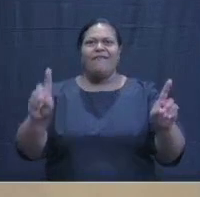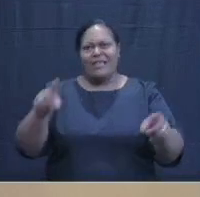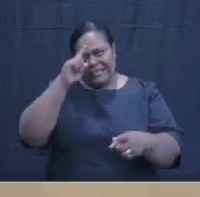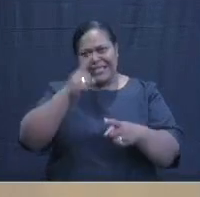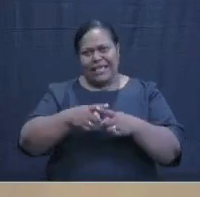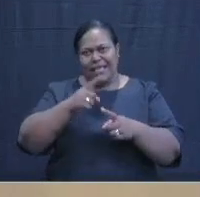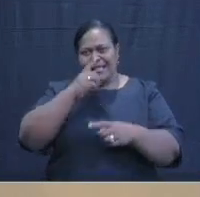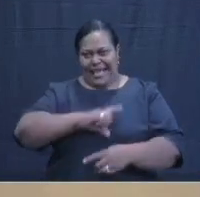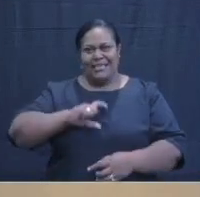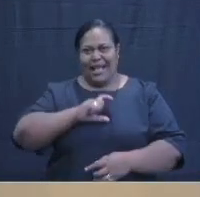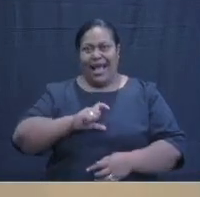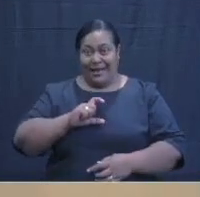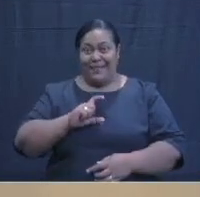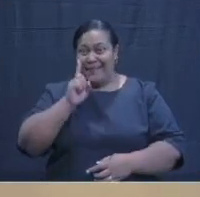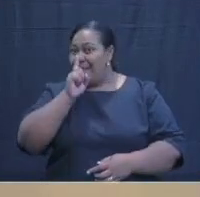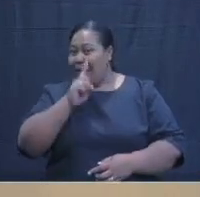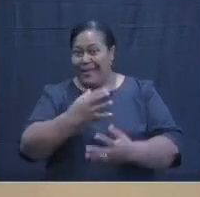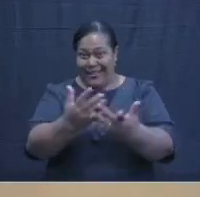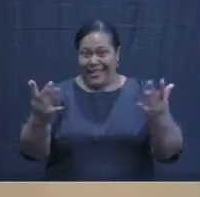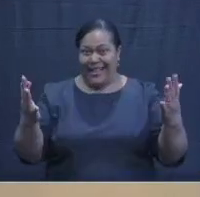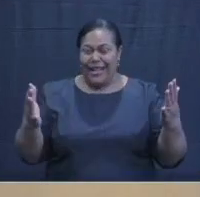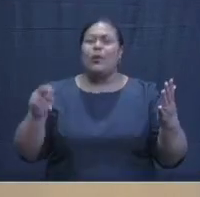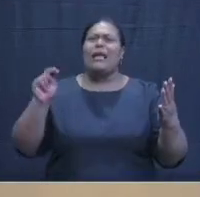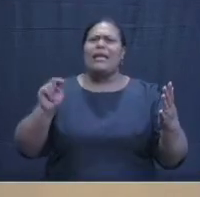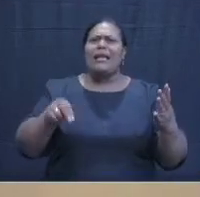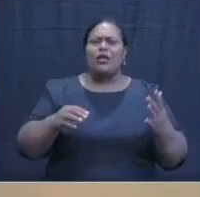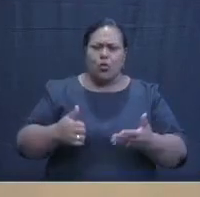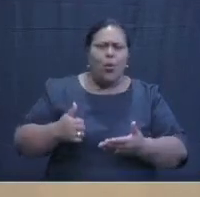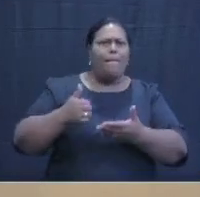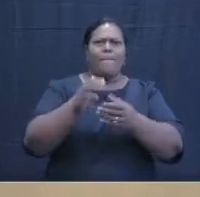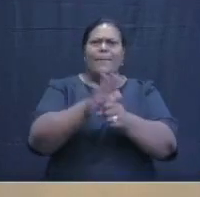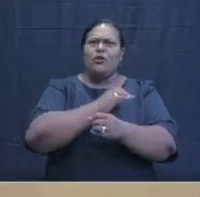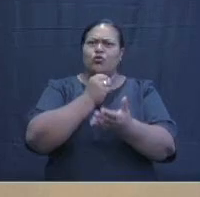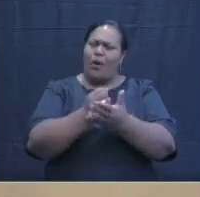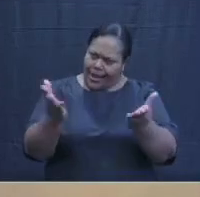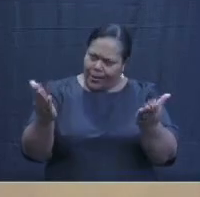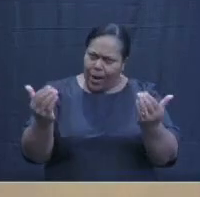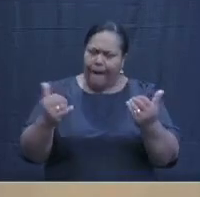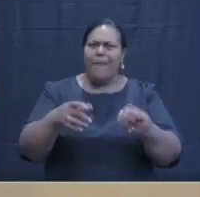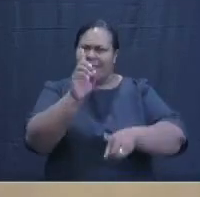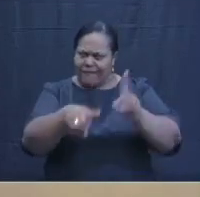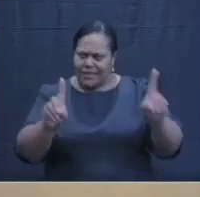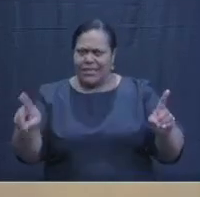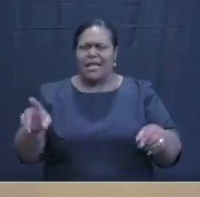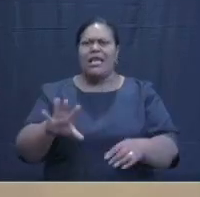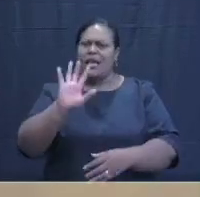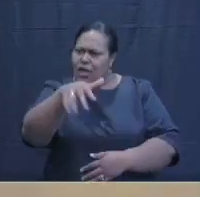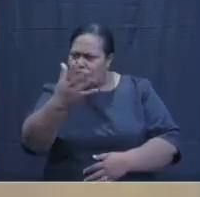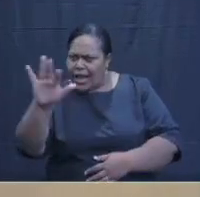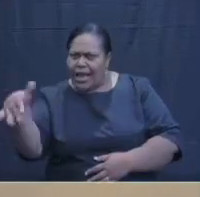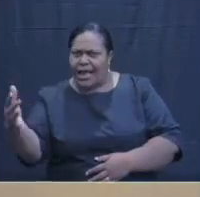patient populations. This means fostering diversity in clinical trials to ensure